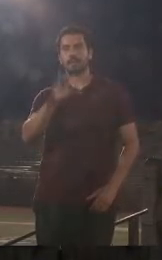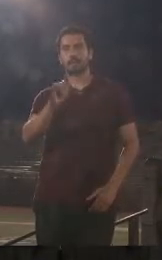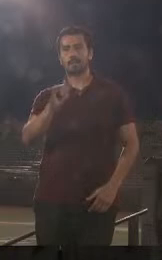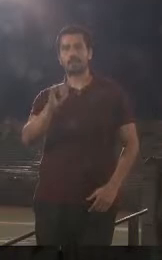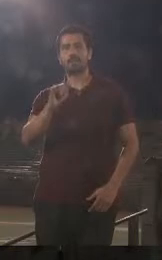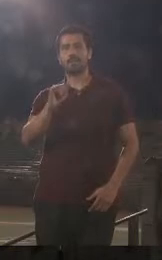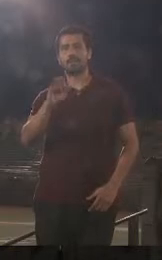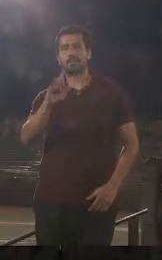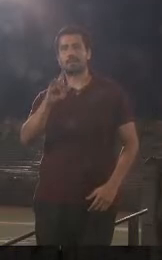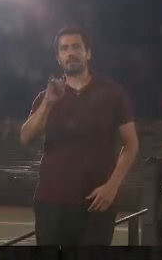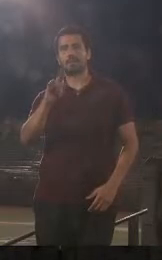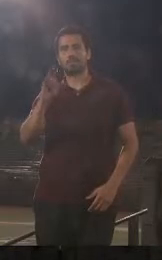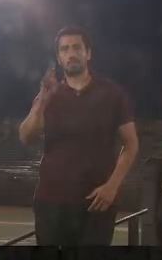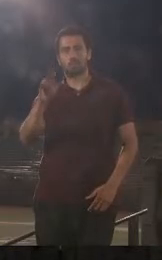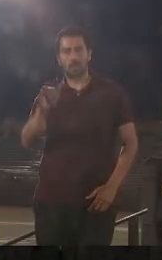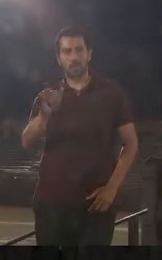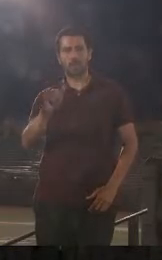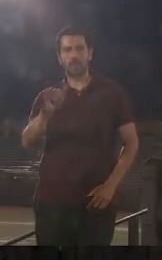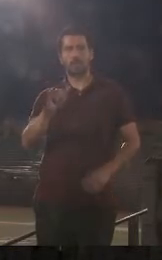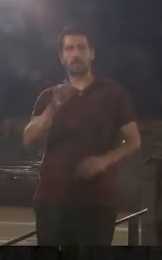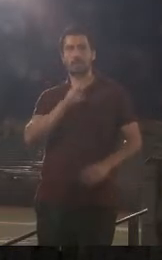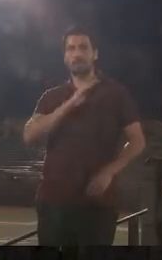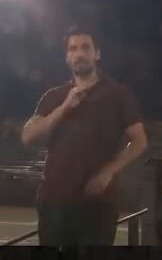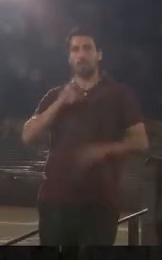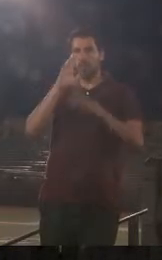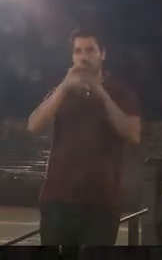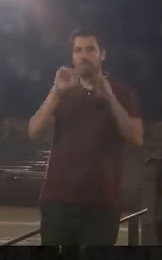Board Trustee, District 3.